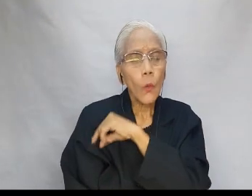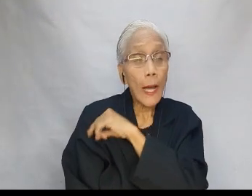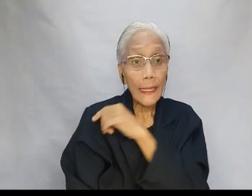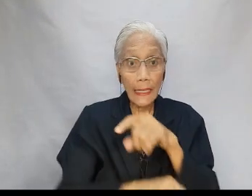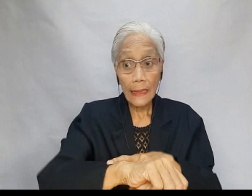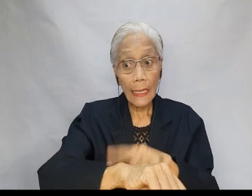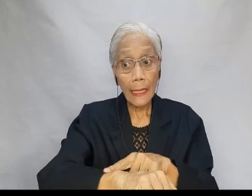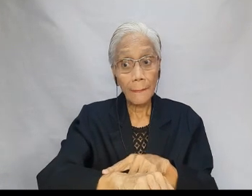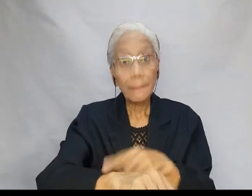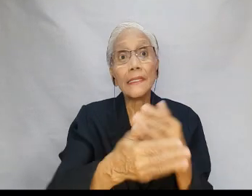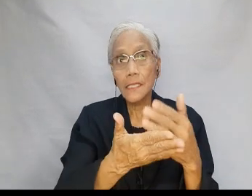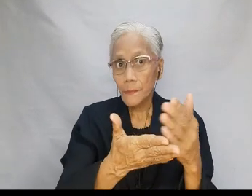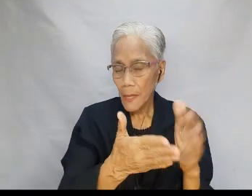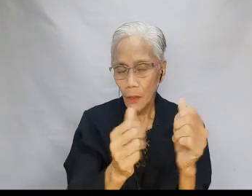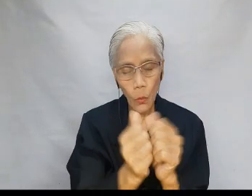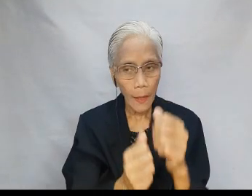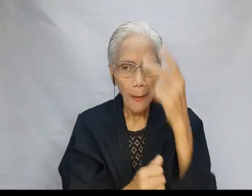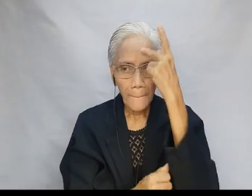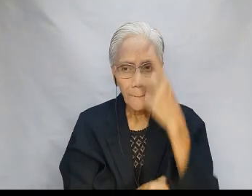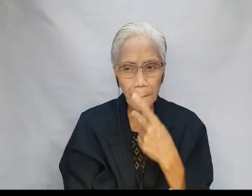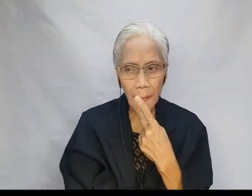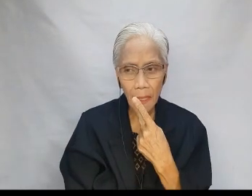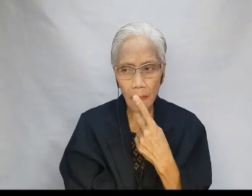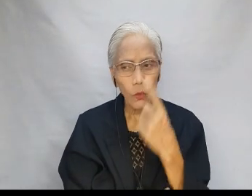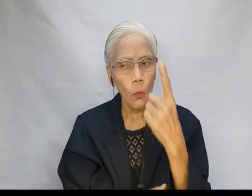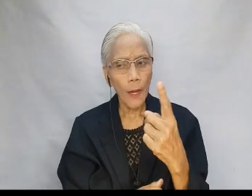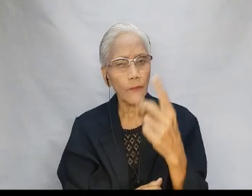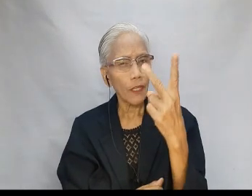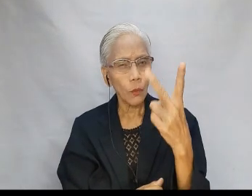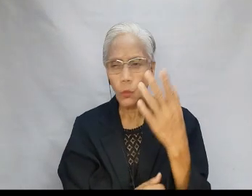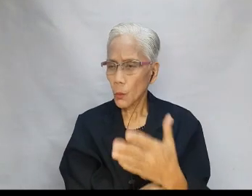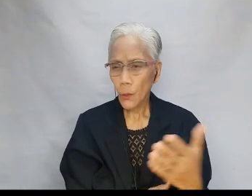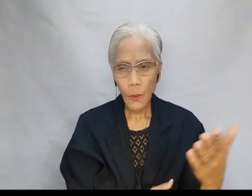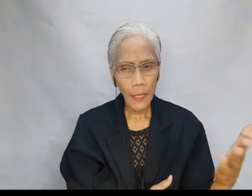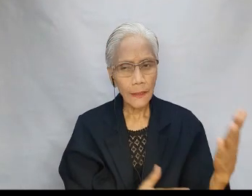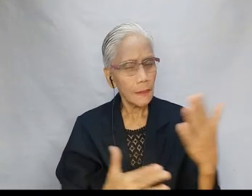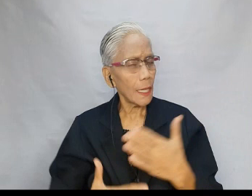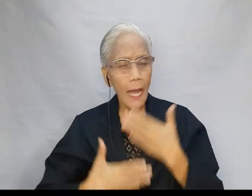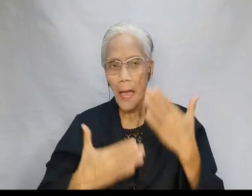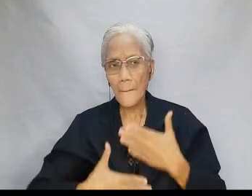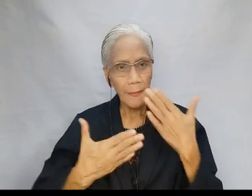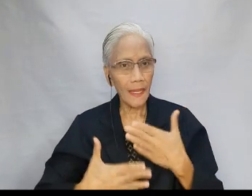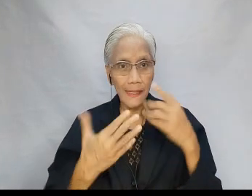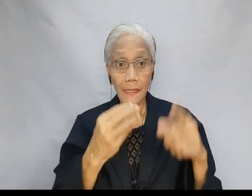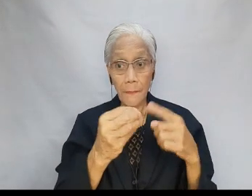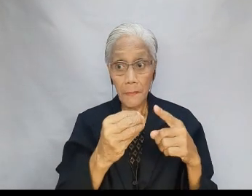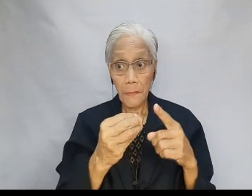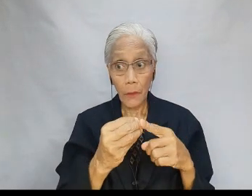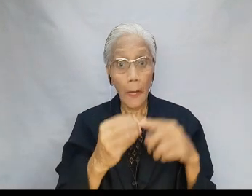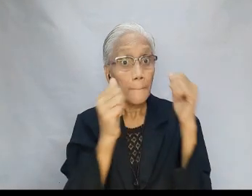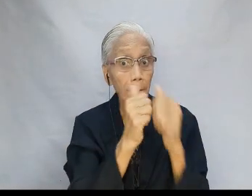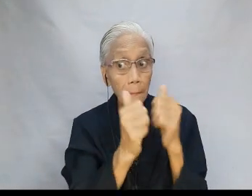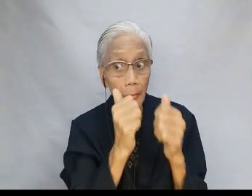time spent with parents is one of the top 2 things they are happiest about.